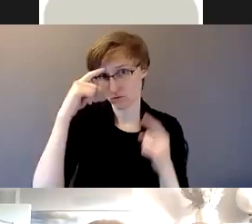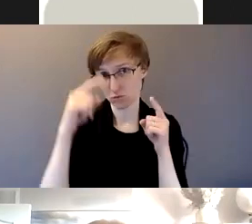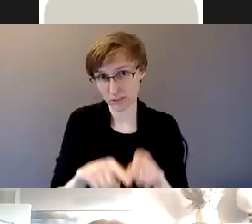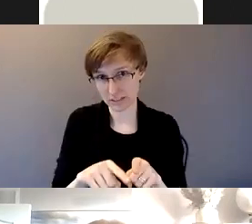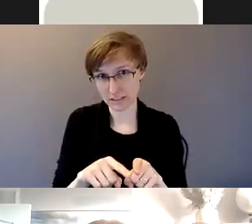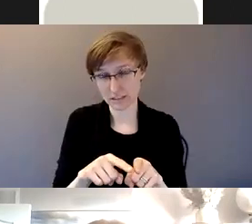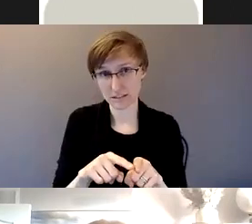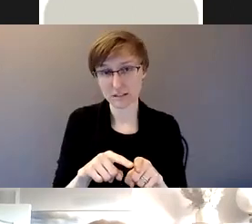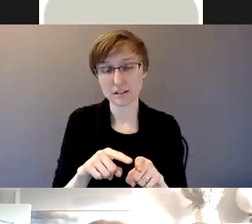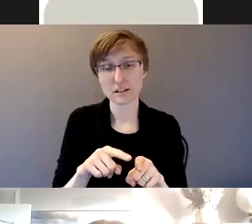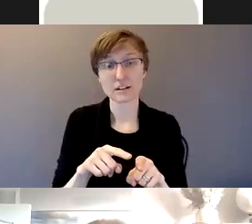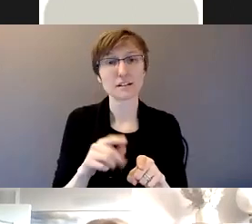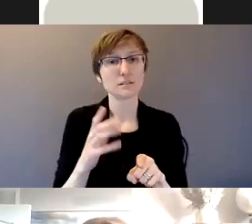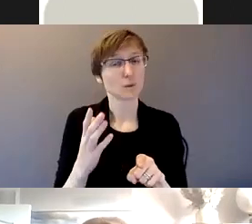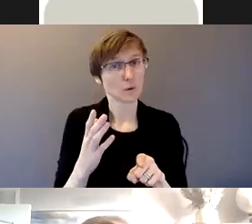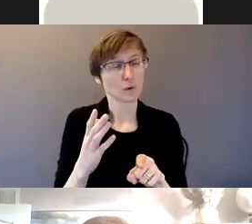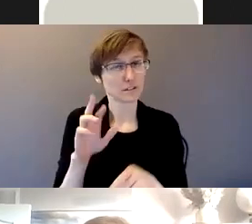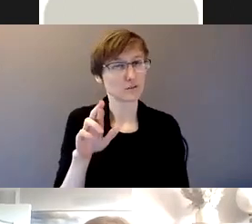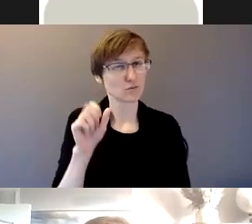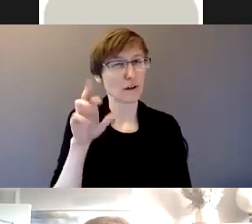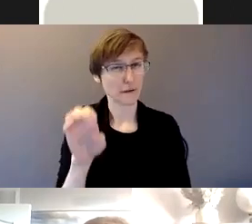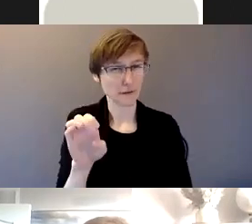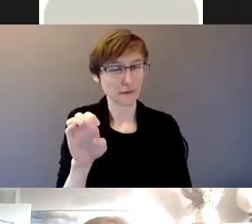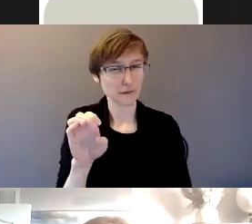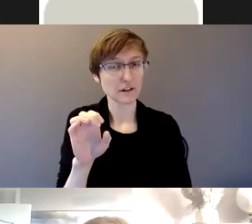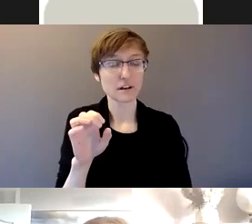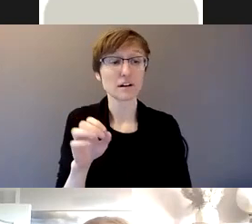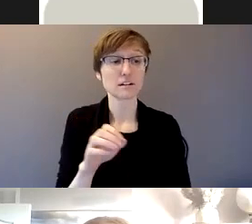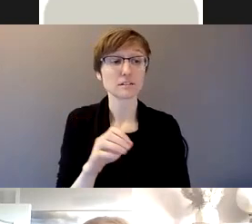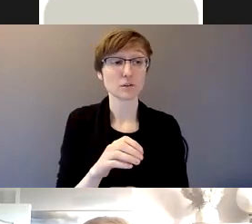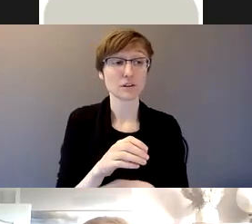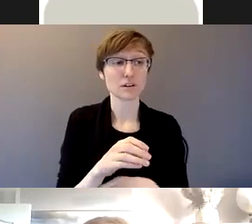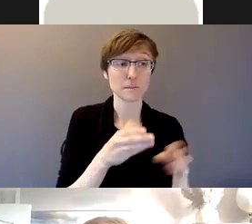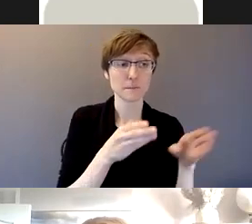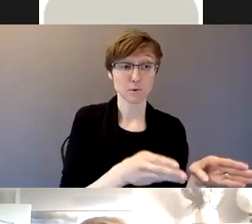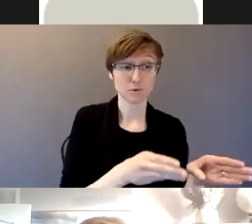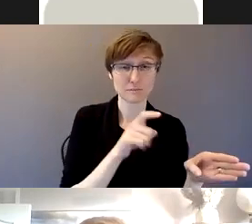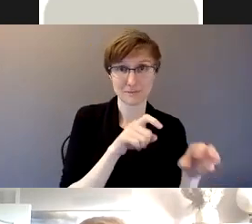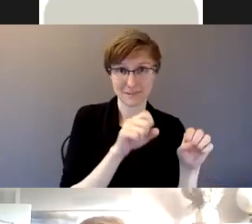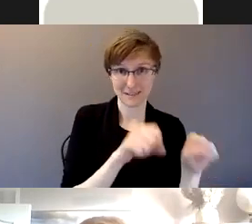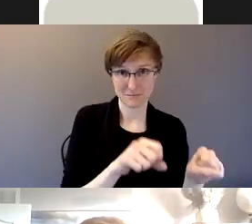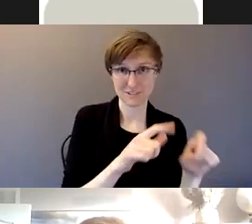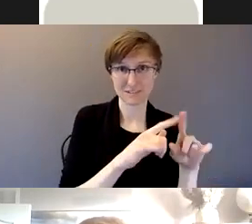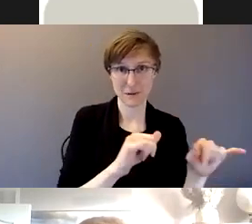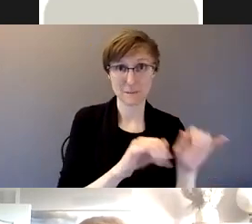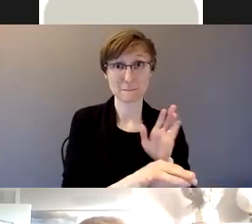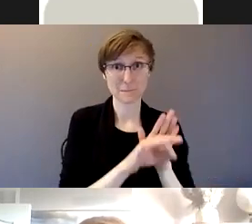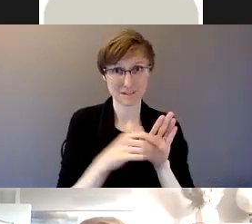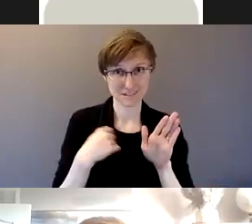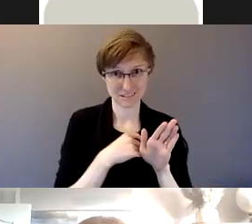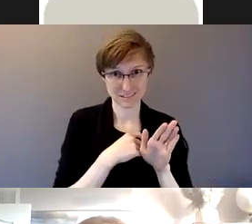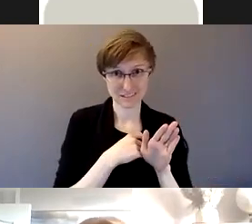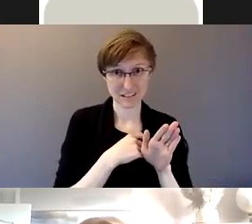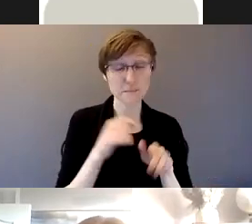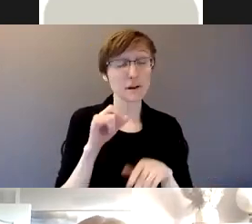The person must be capable at the time to appoint us, and there's a bunch of other steps they have to take. But basically, if we become guardian, and we take